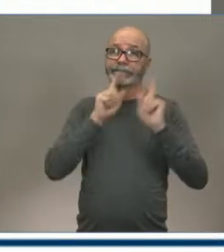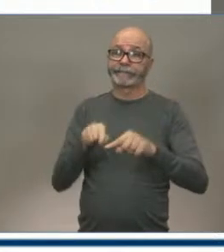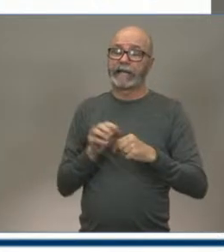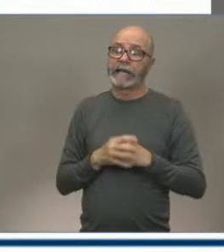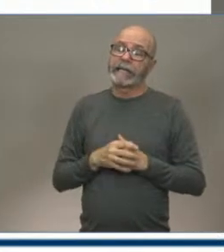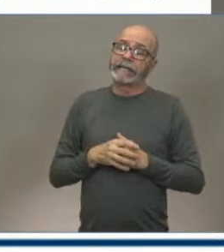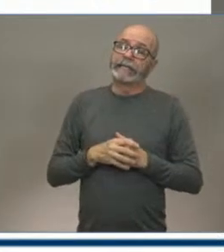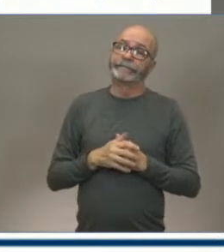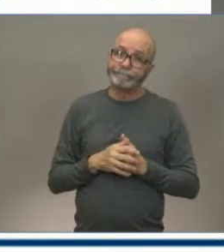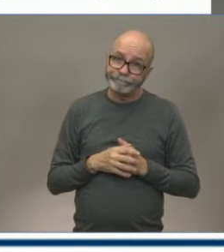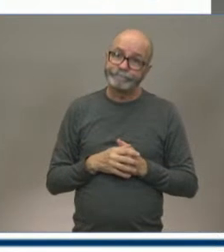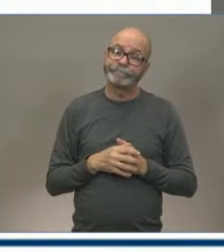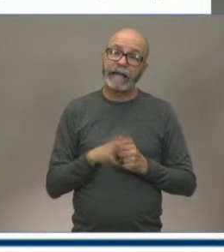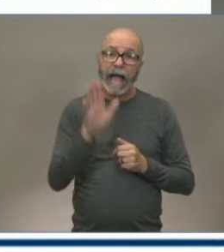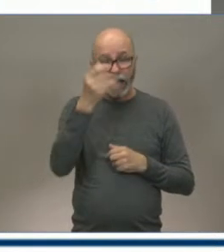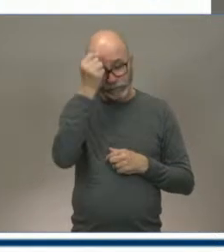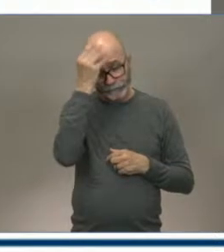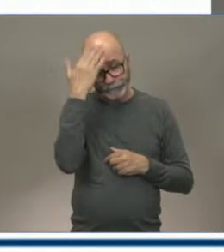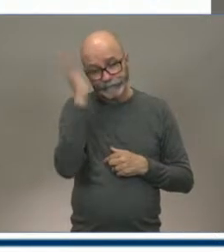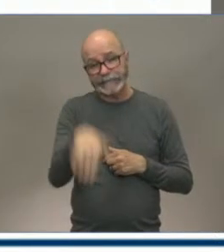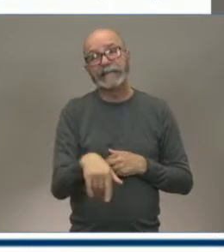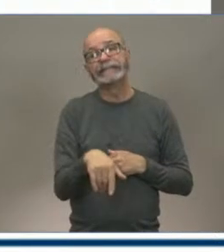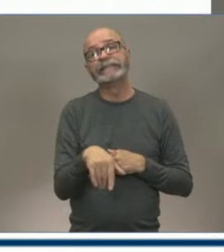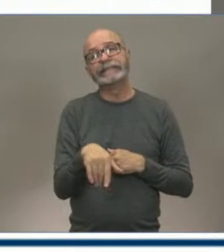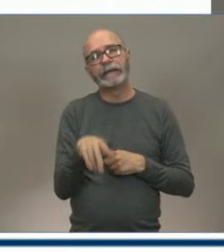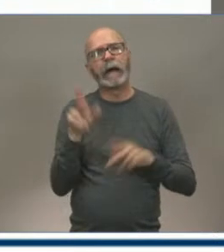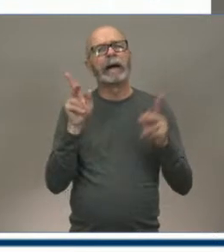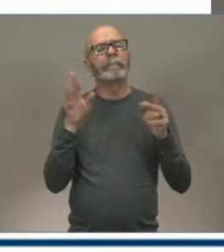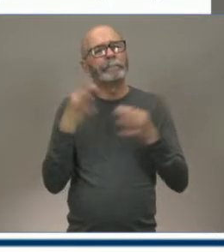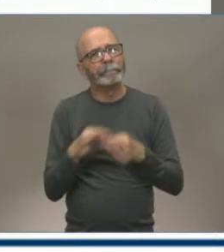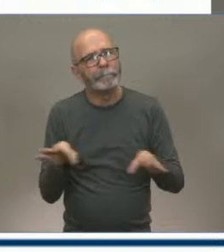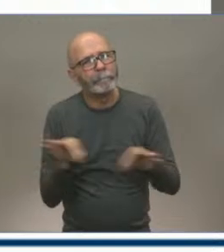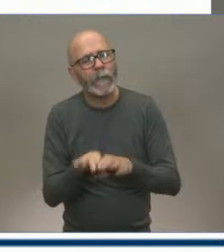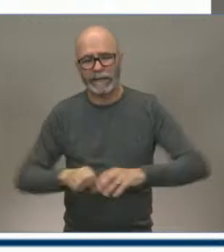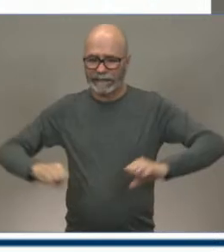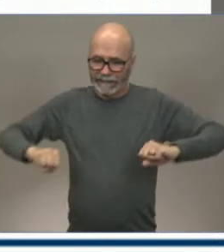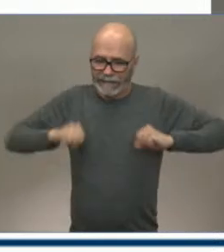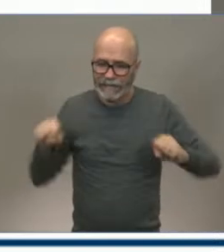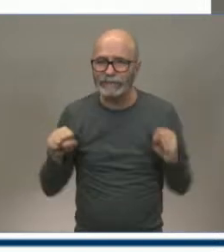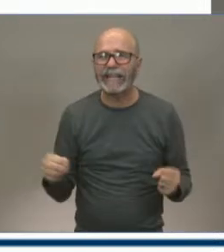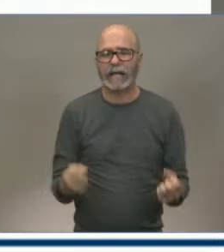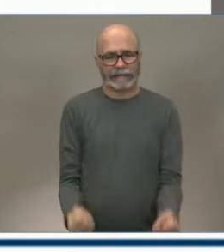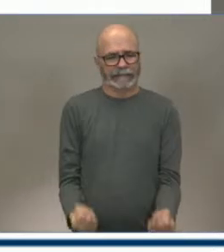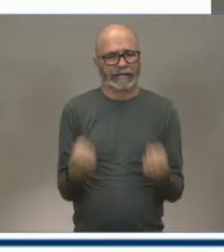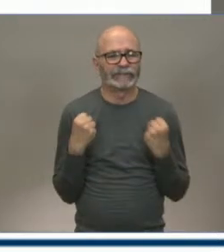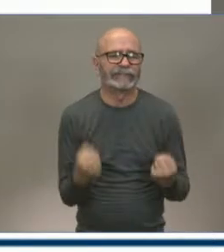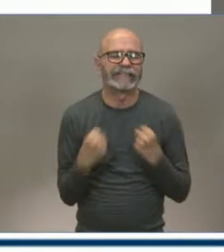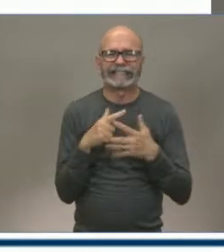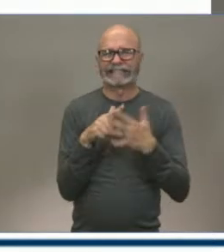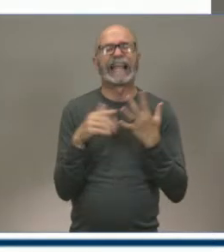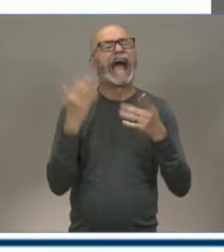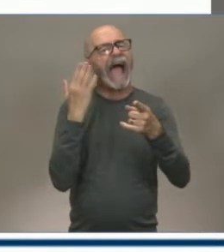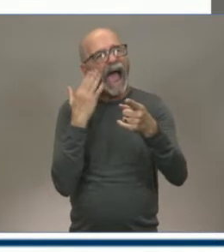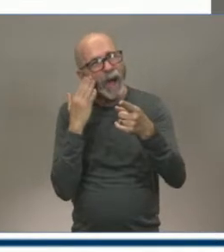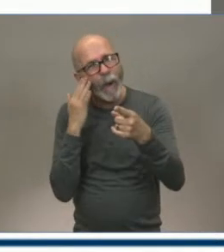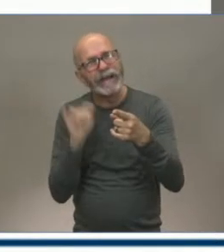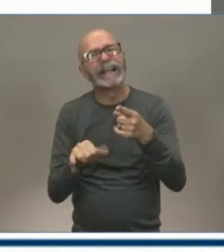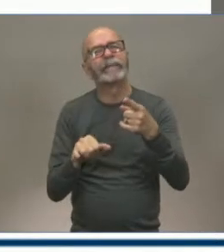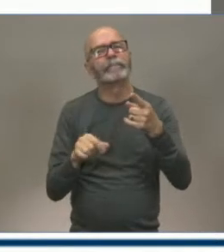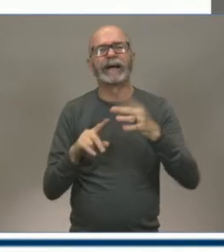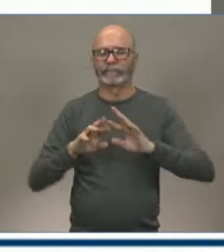for people to be physically active. That gyms remain open with their 50%